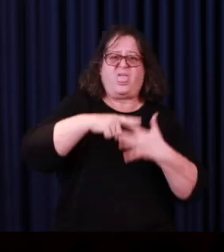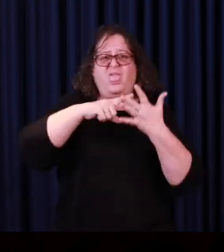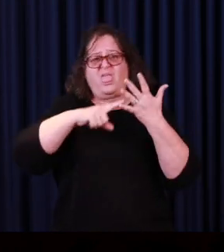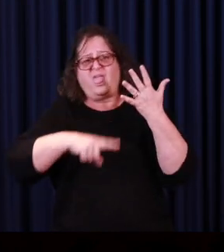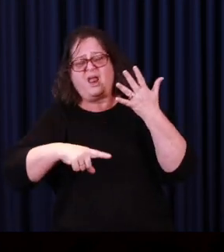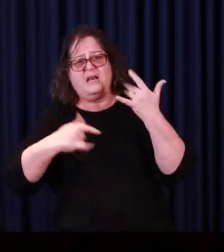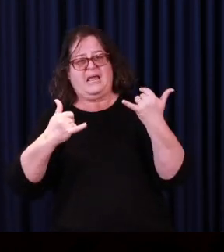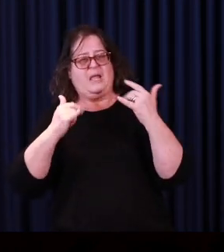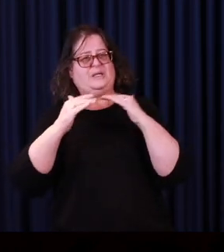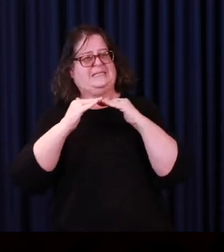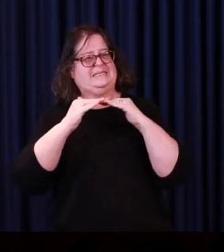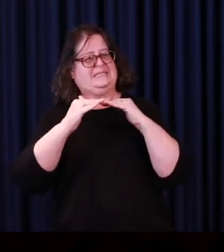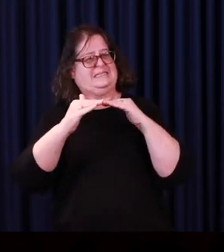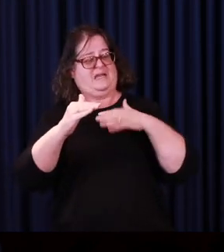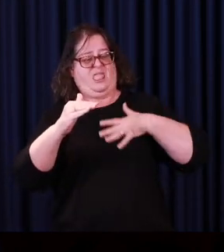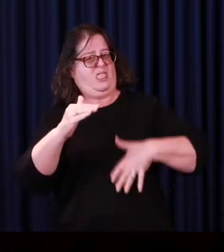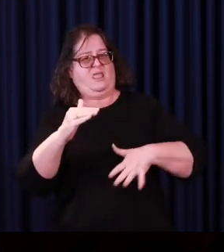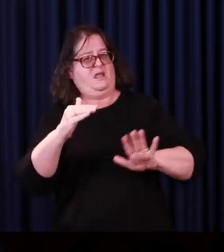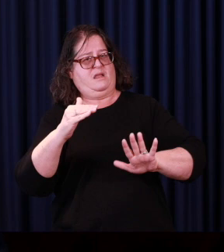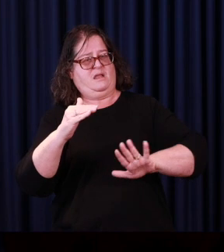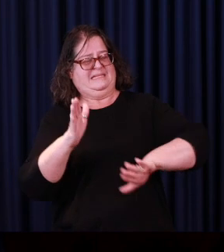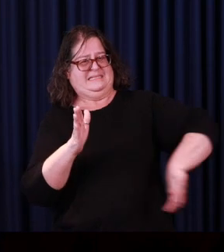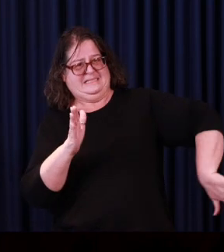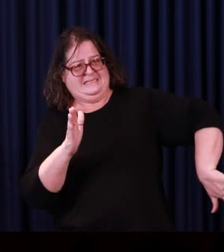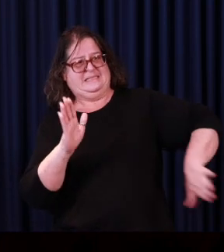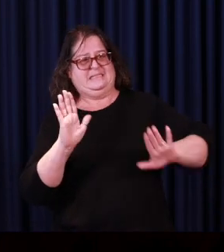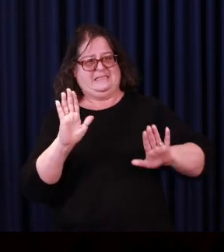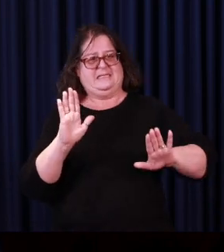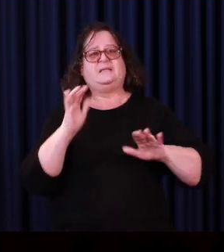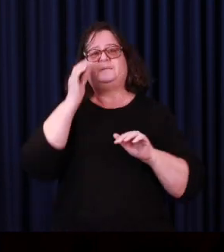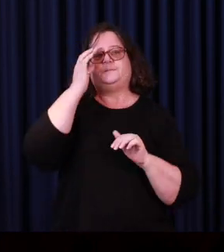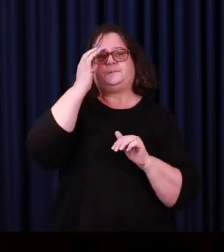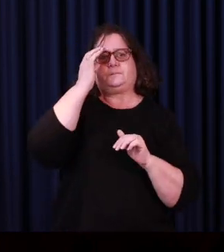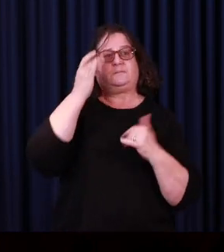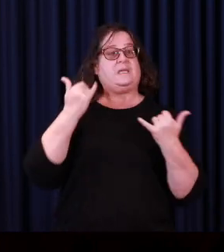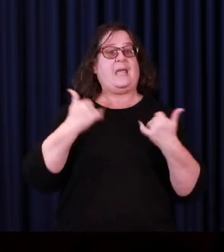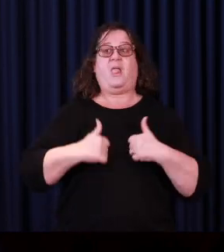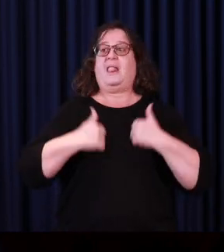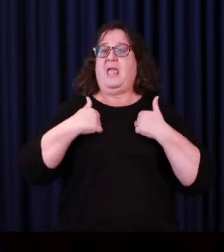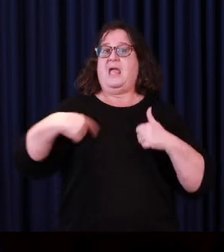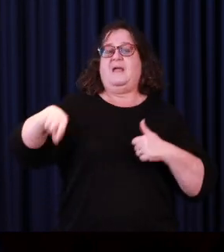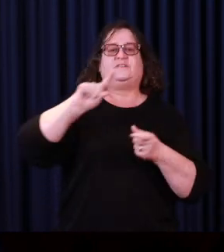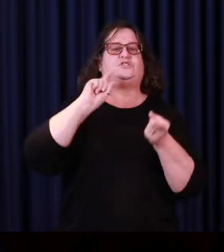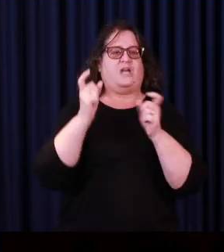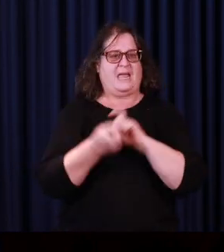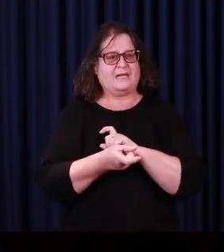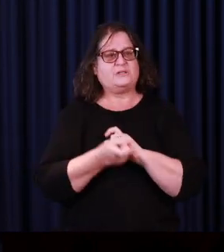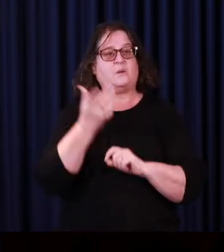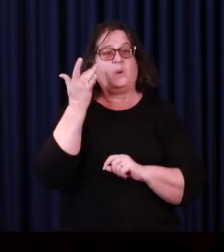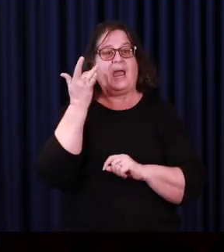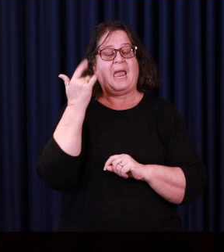never lost heart. It's been one of those turns in life when perseverance makes all the